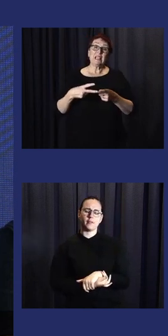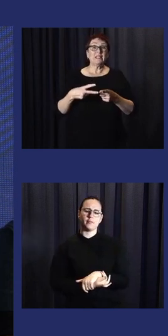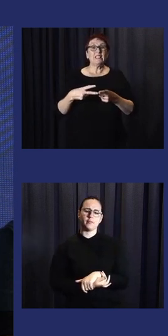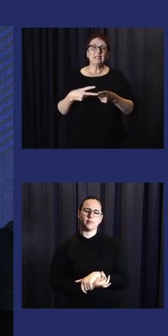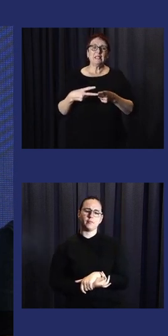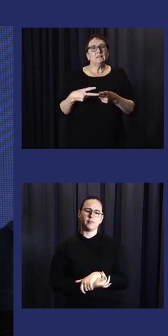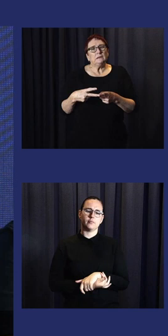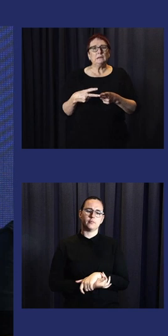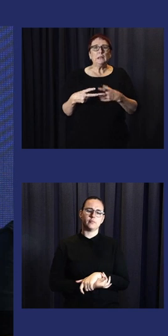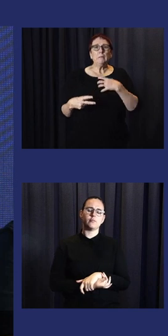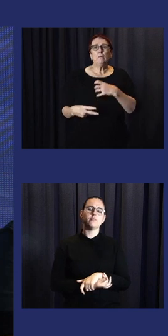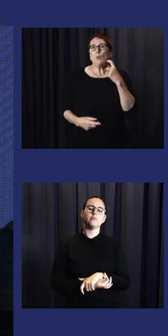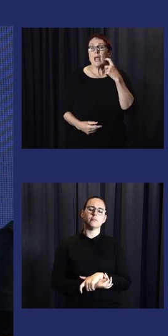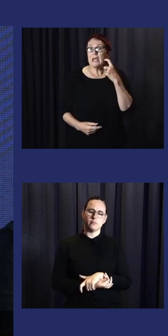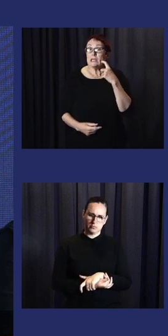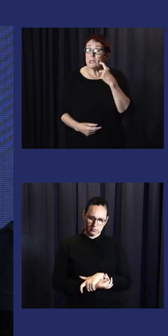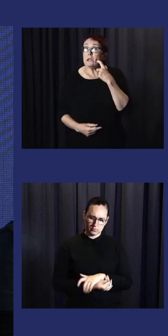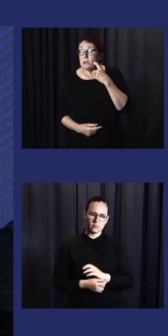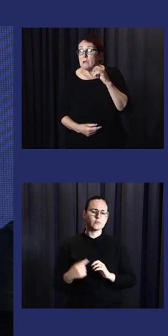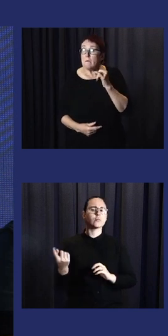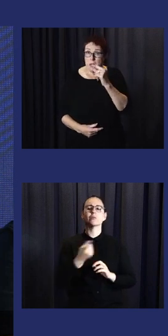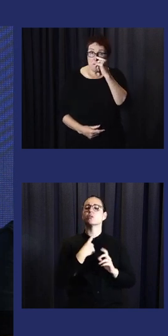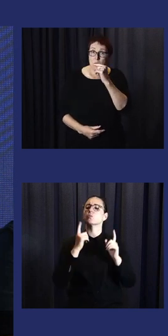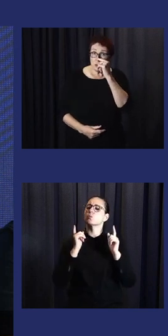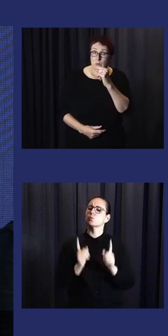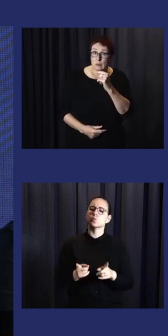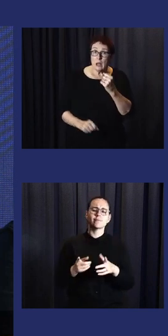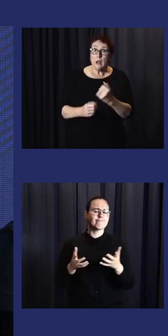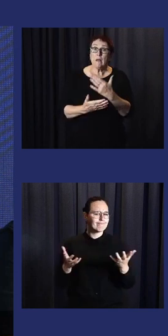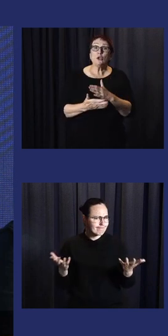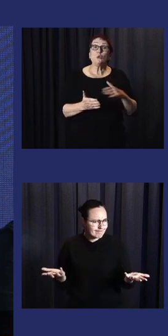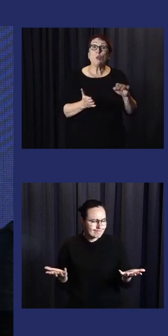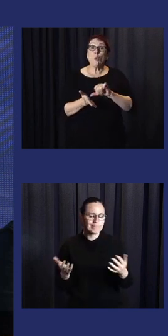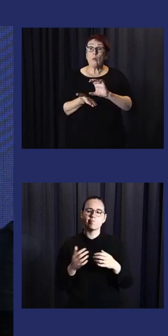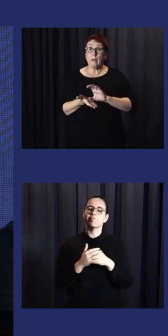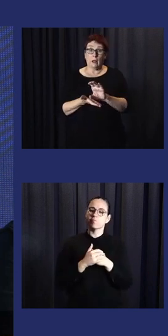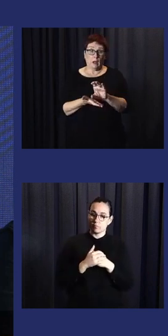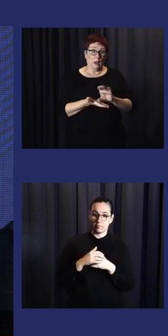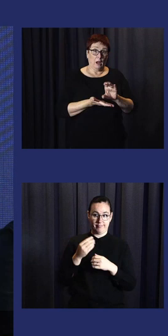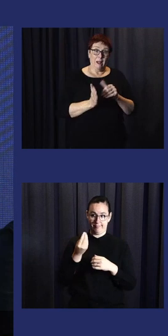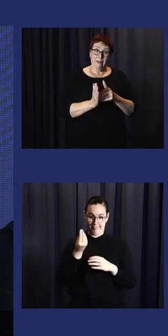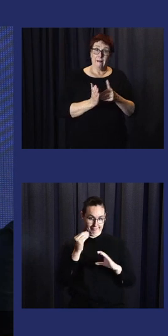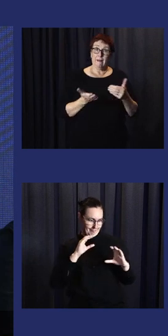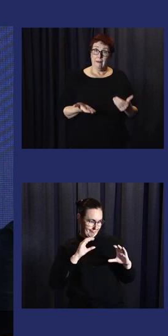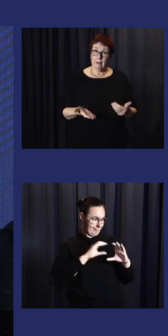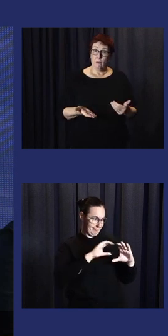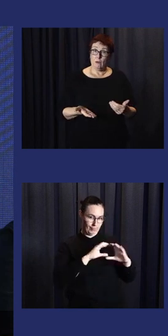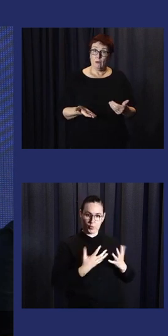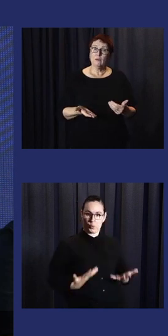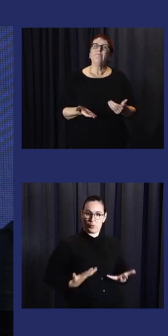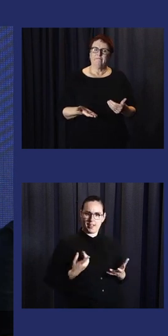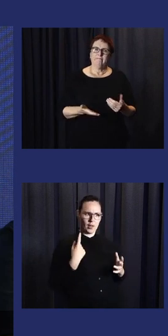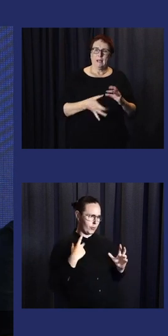more feasible, to make sure that every investment that we do today is